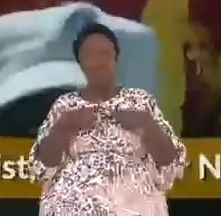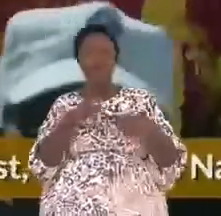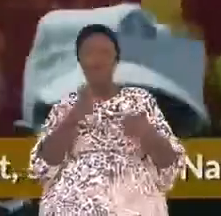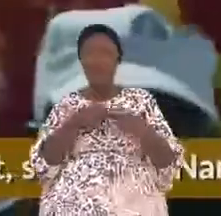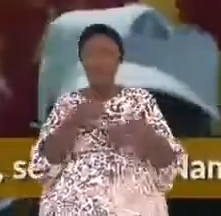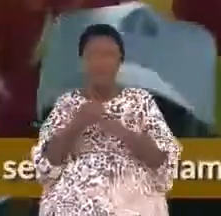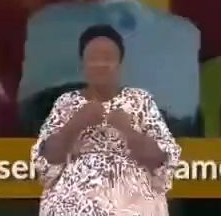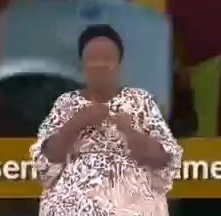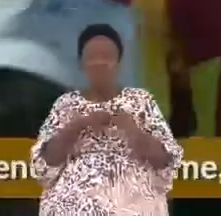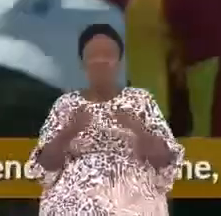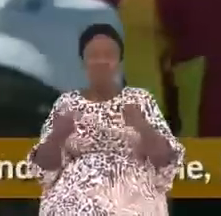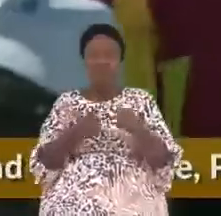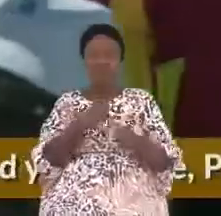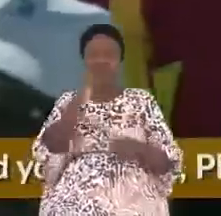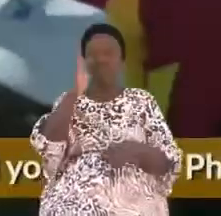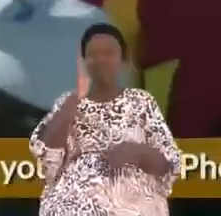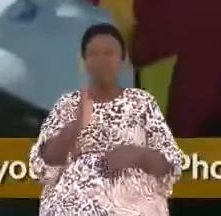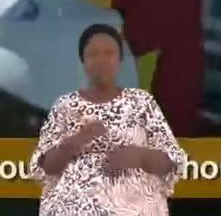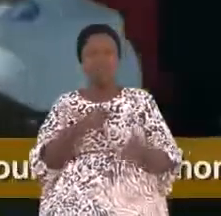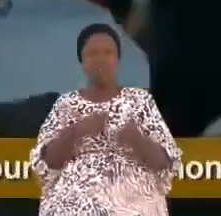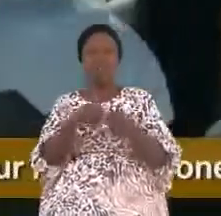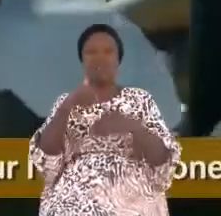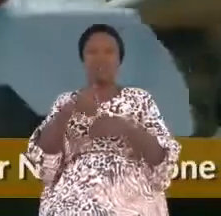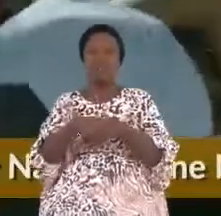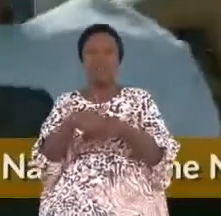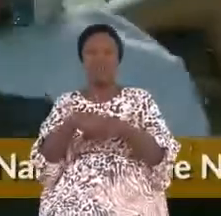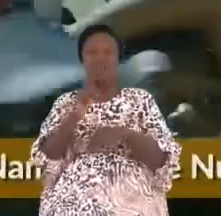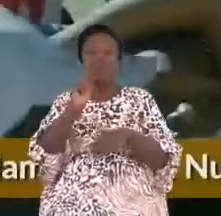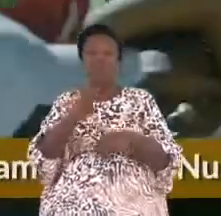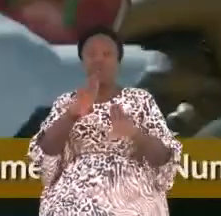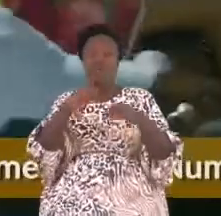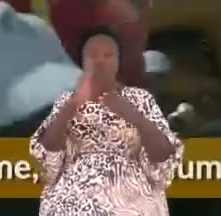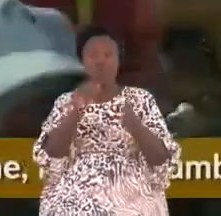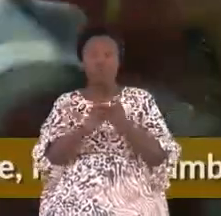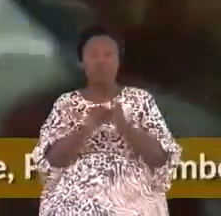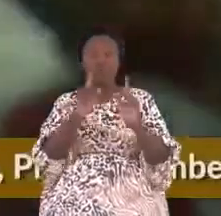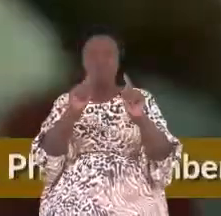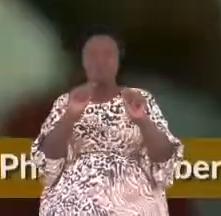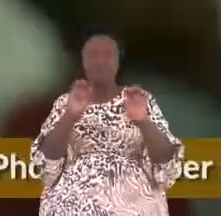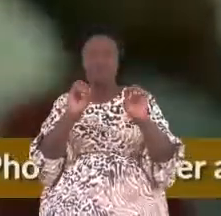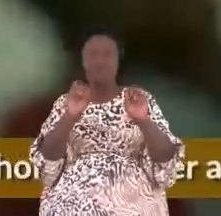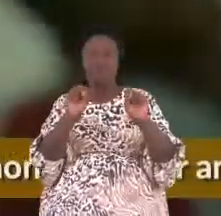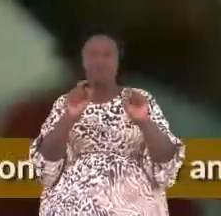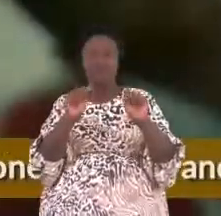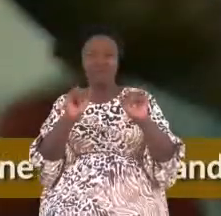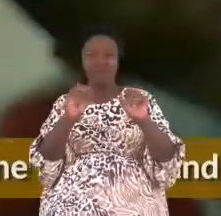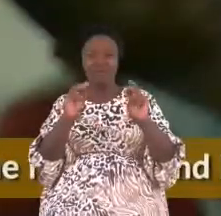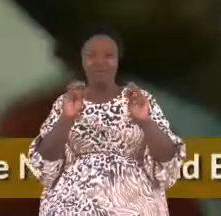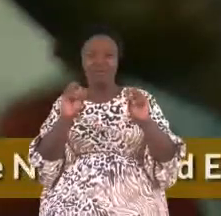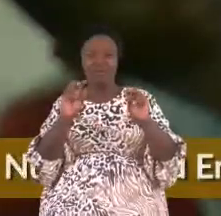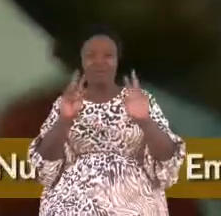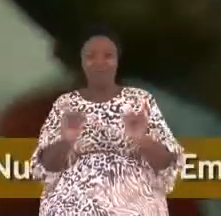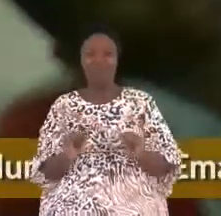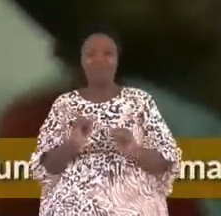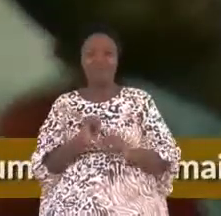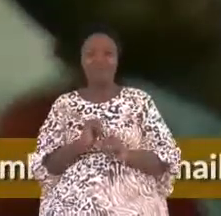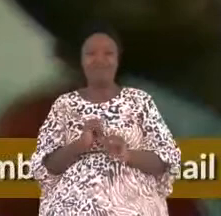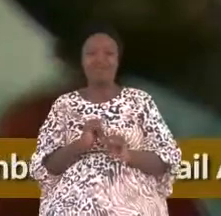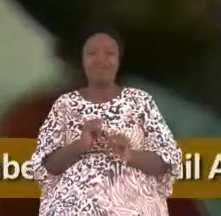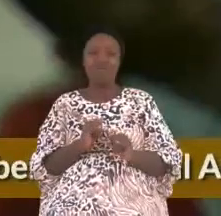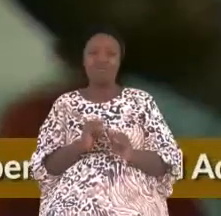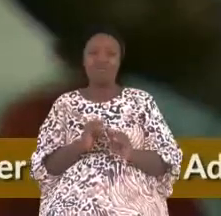tonight counselors if you are done you will indicate the supervisor should